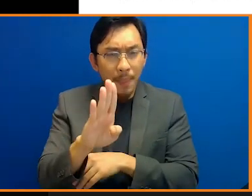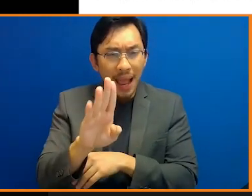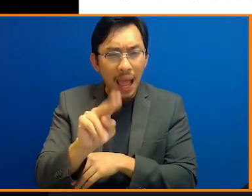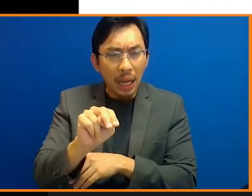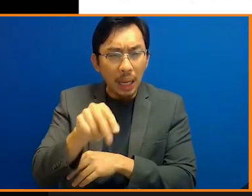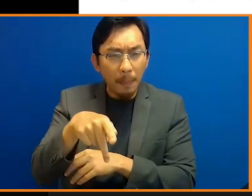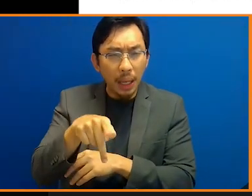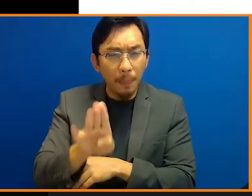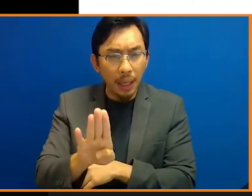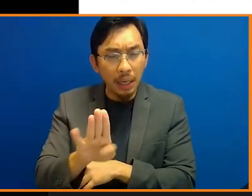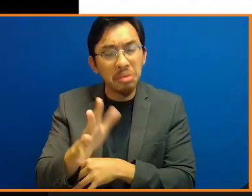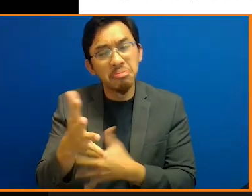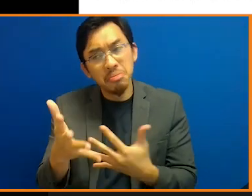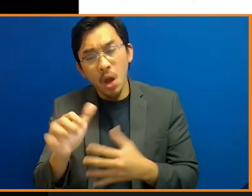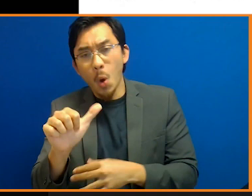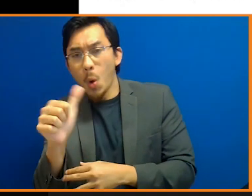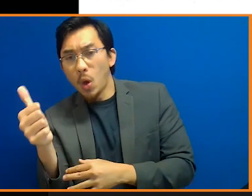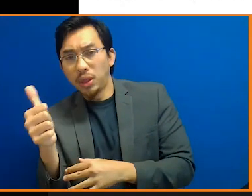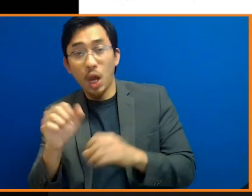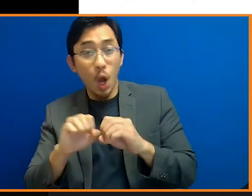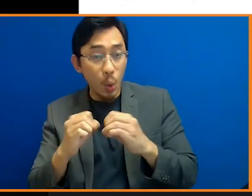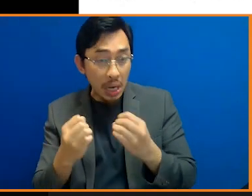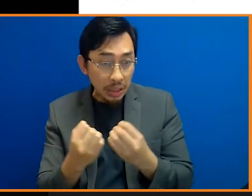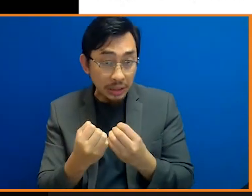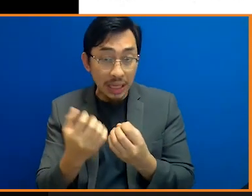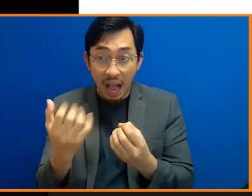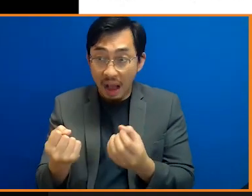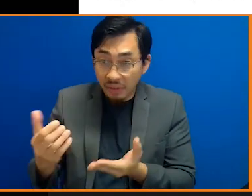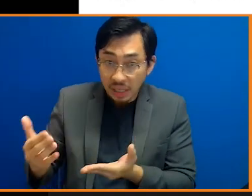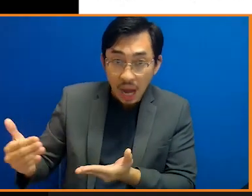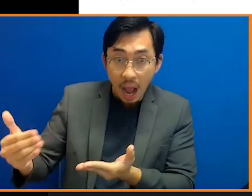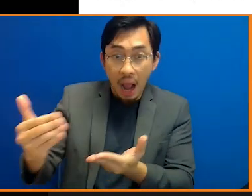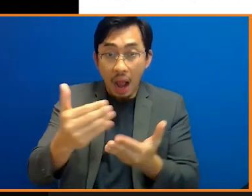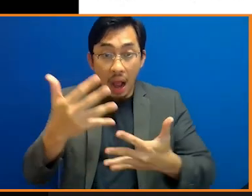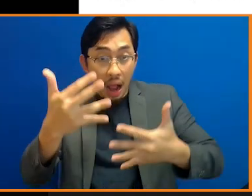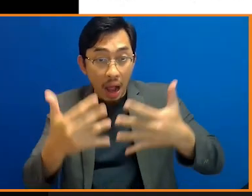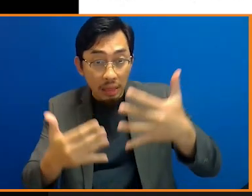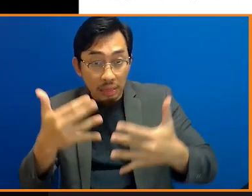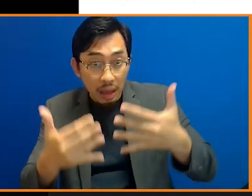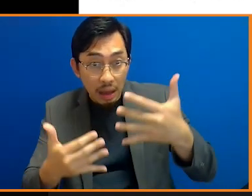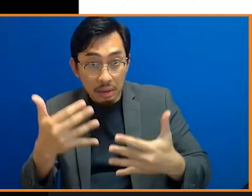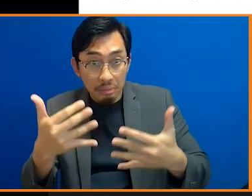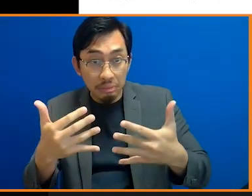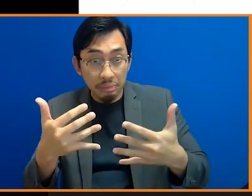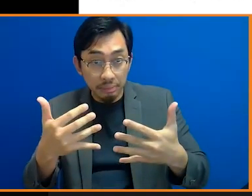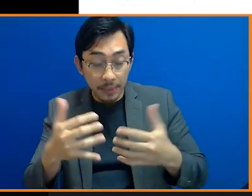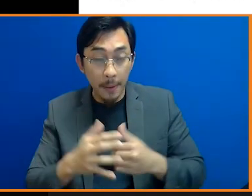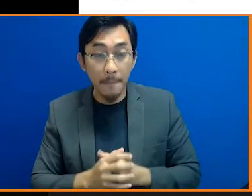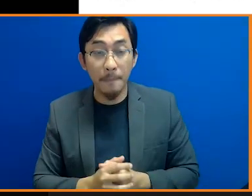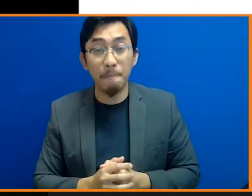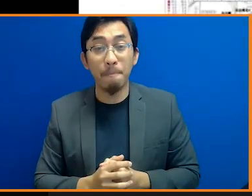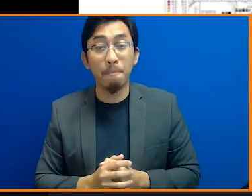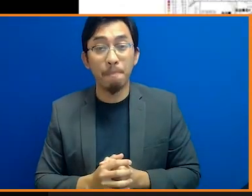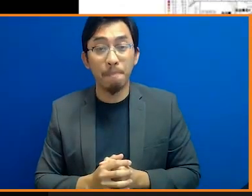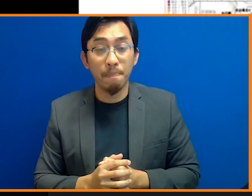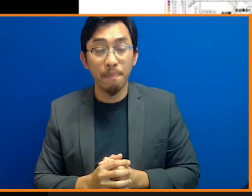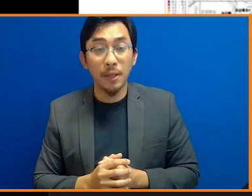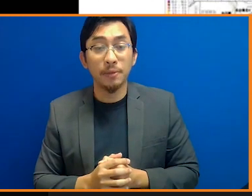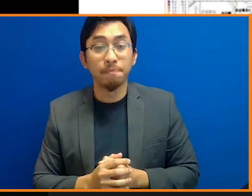central government like BNPB or other organization to collect such kind of